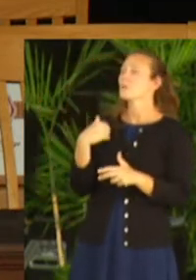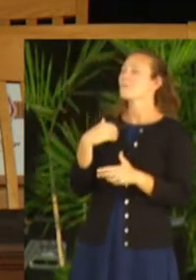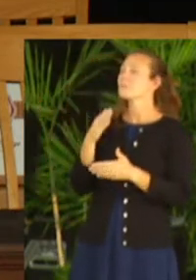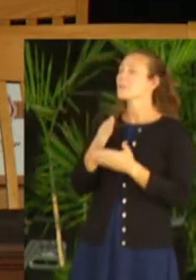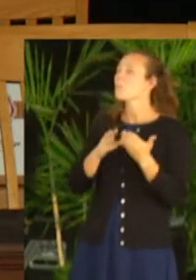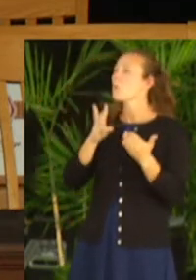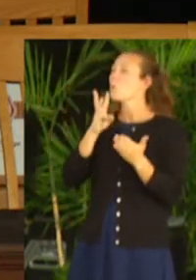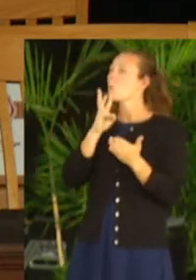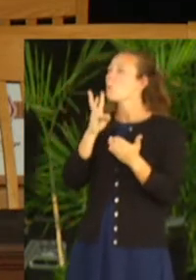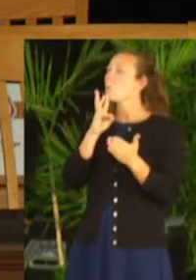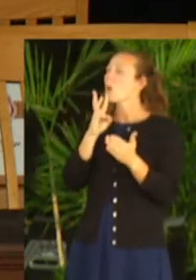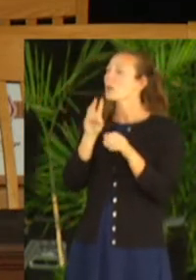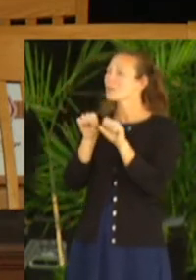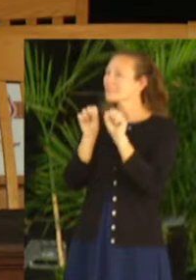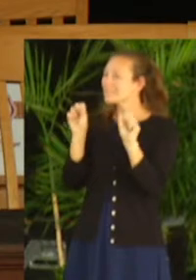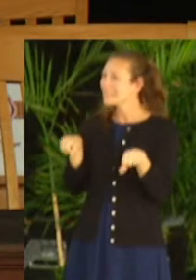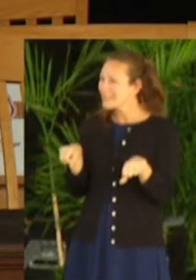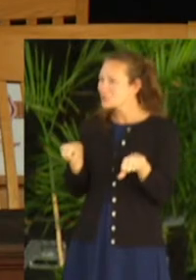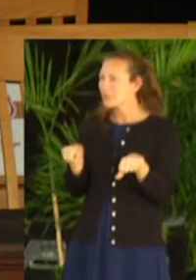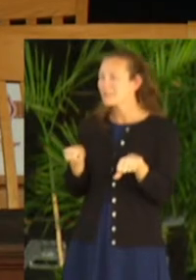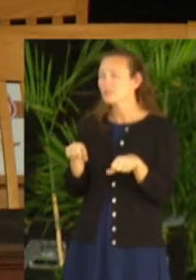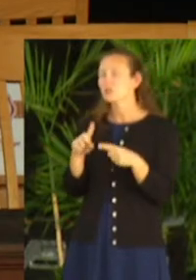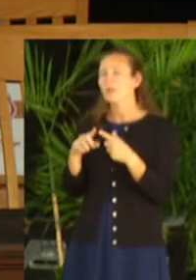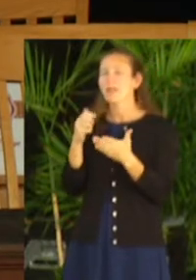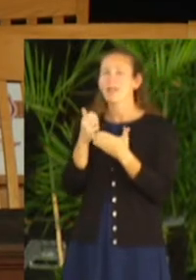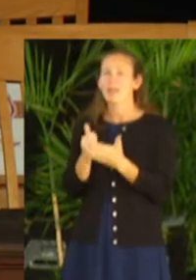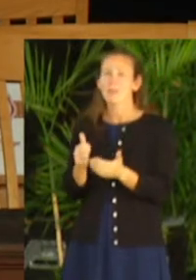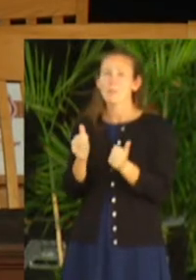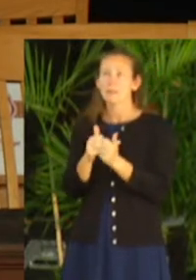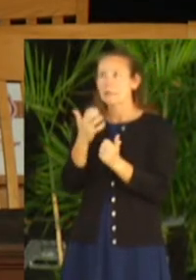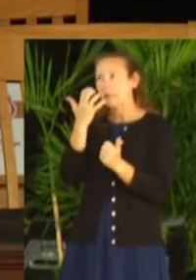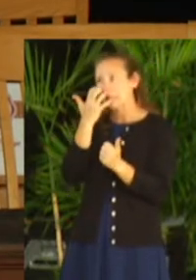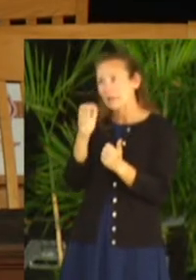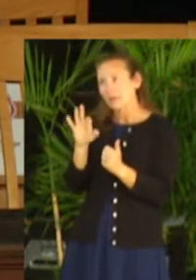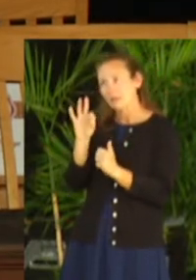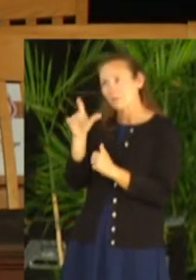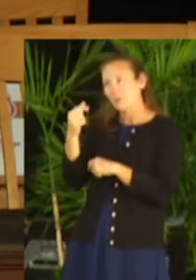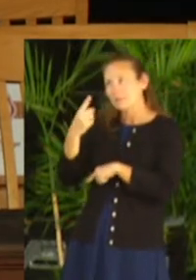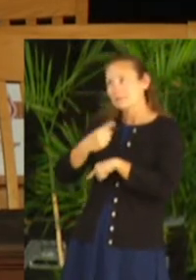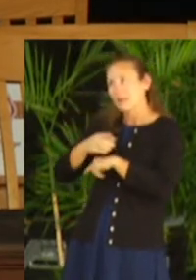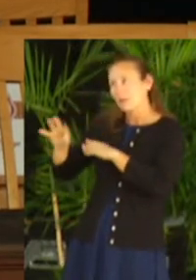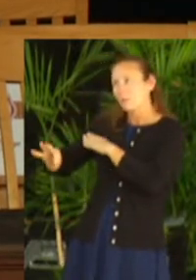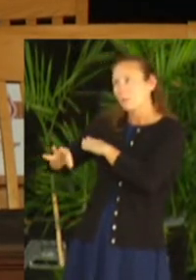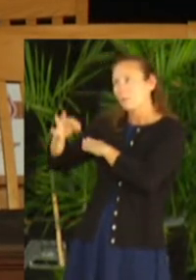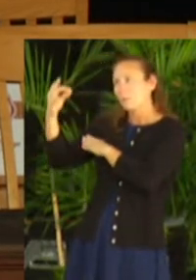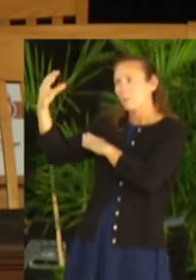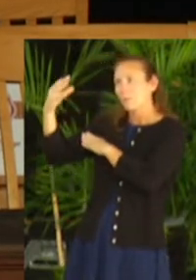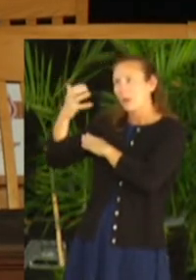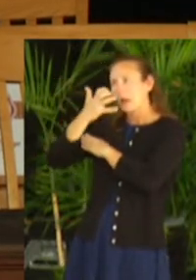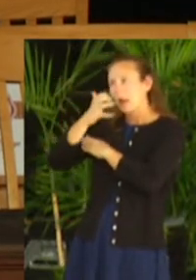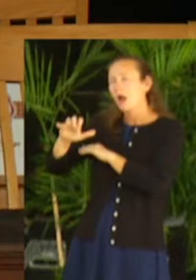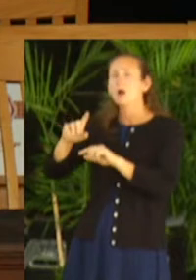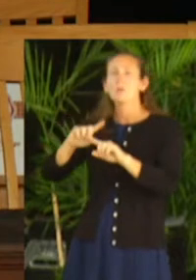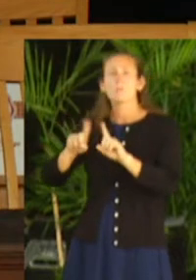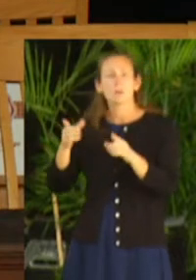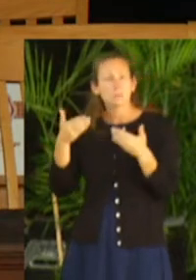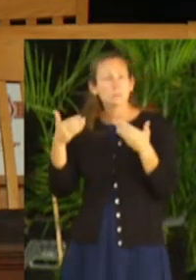discomfort on this very warm Florida day. Please do not hesitate also to leave your seat and take advantage of